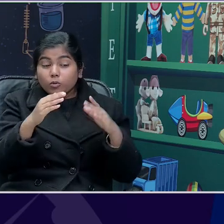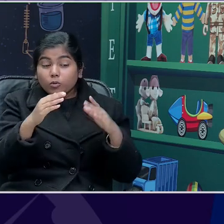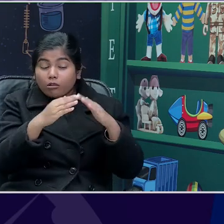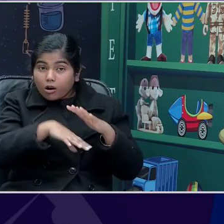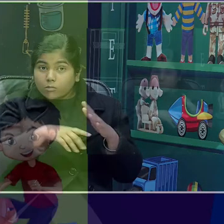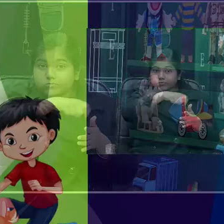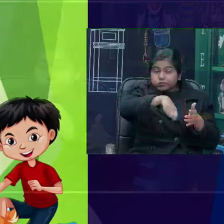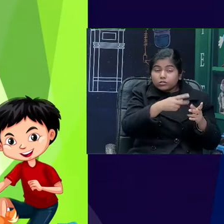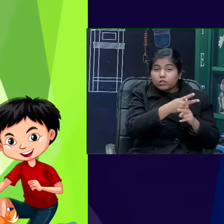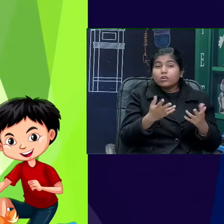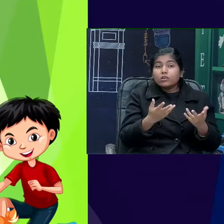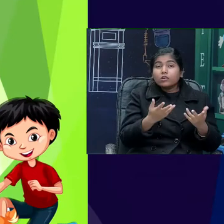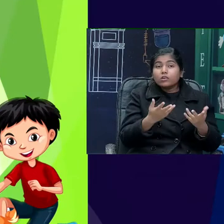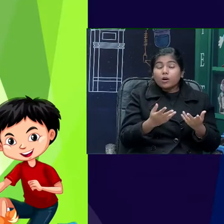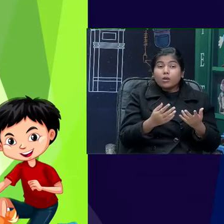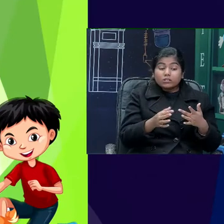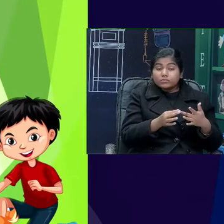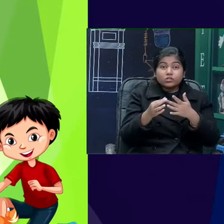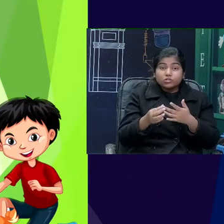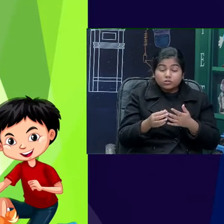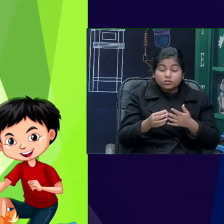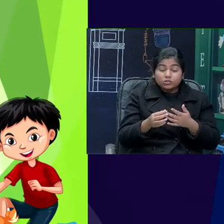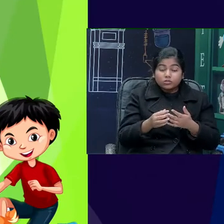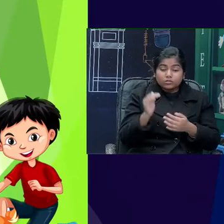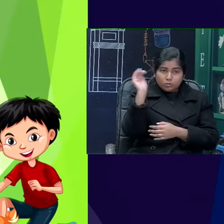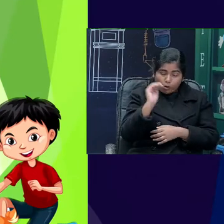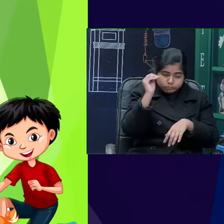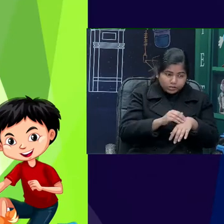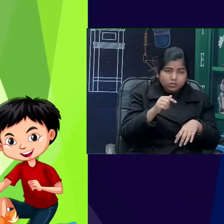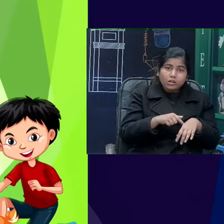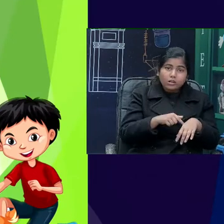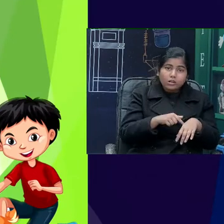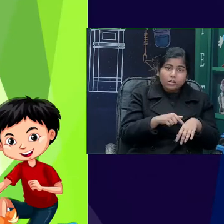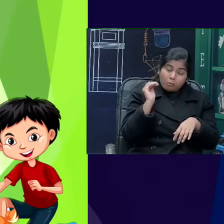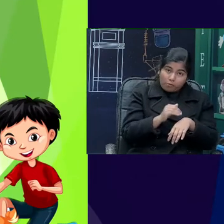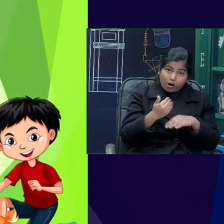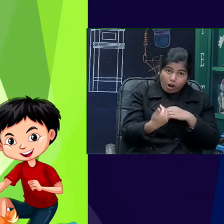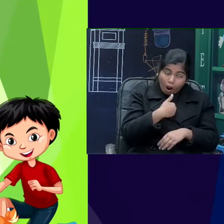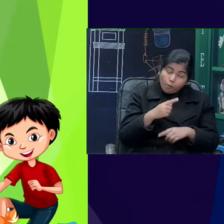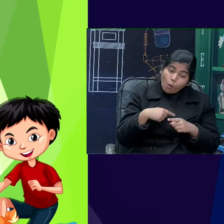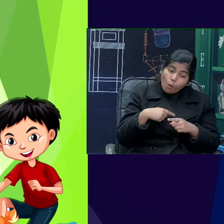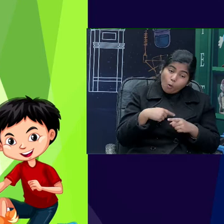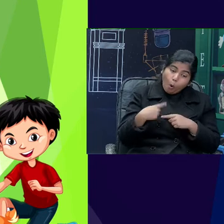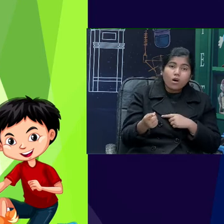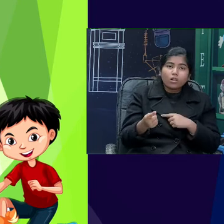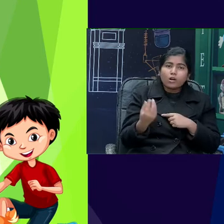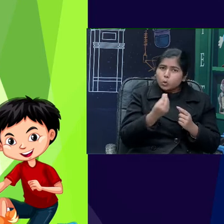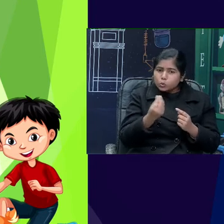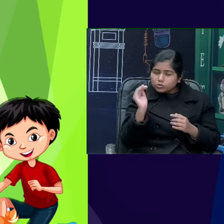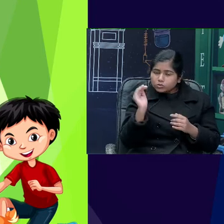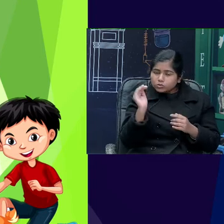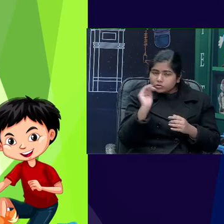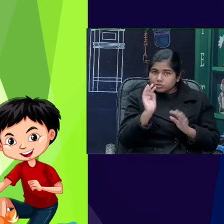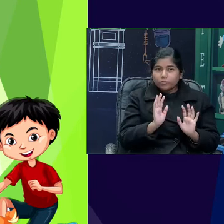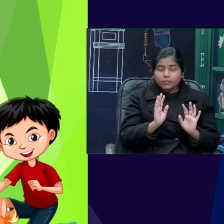who has been bitten by a snake? Are all snakes poisonous, you know? And then, you know, a very debatable question that is, is it